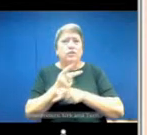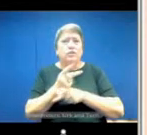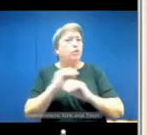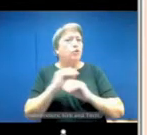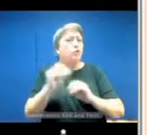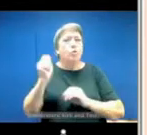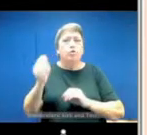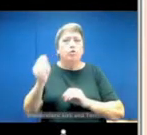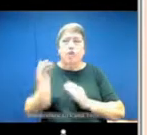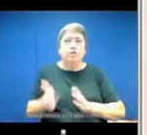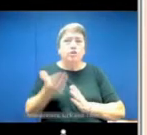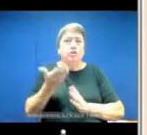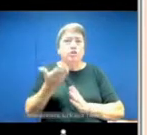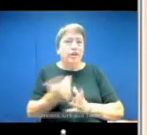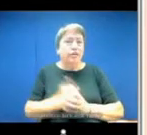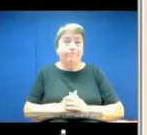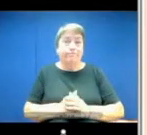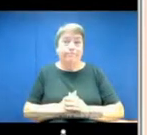present.